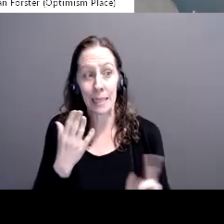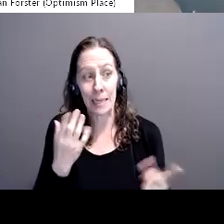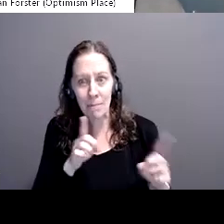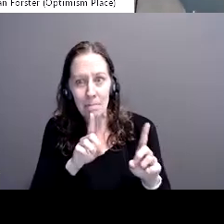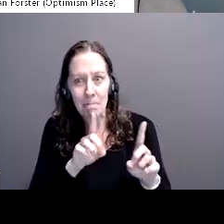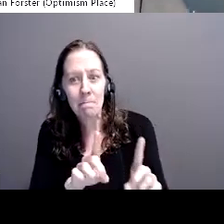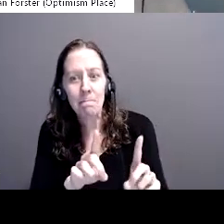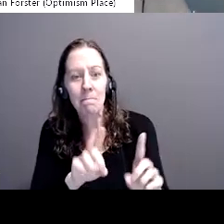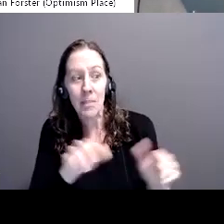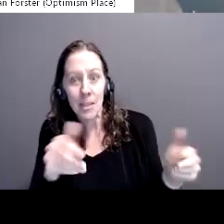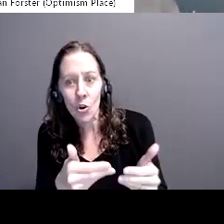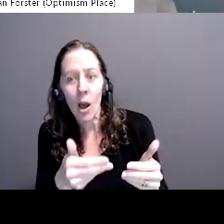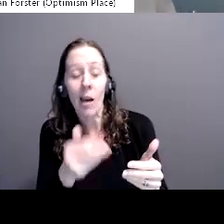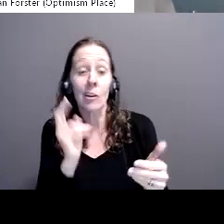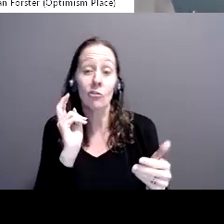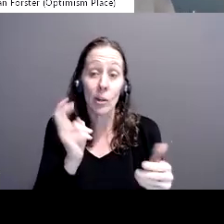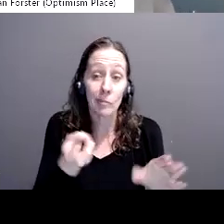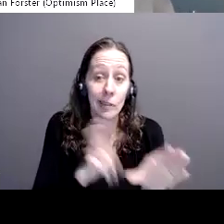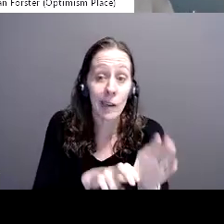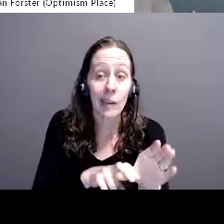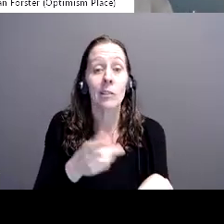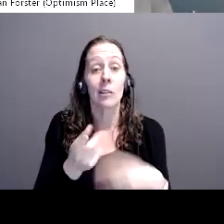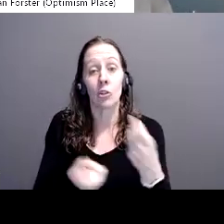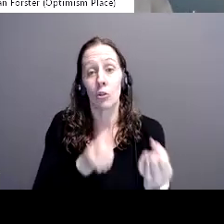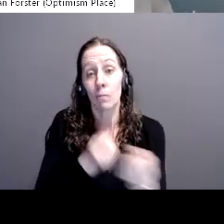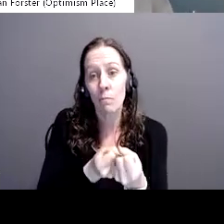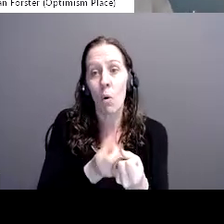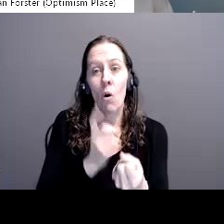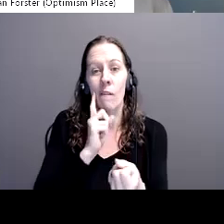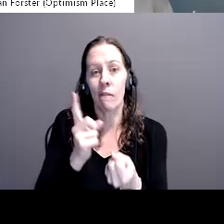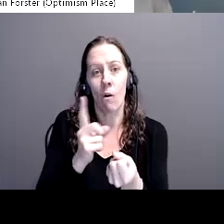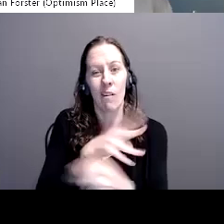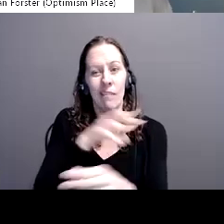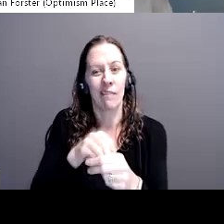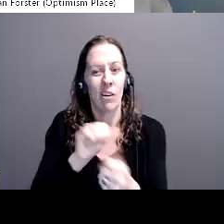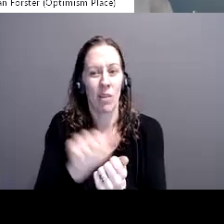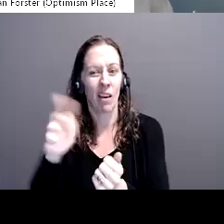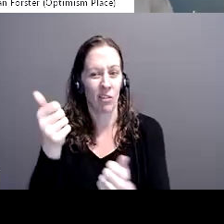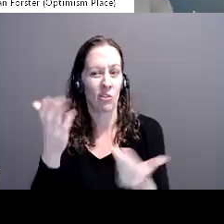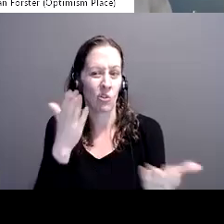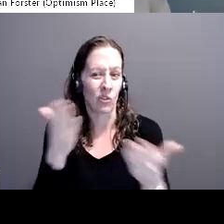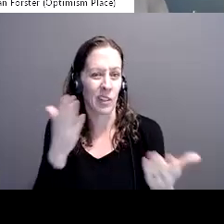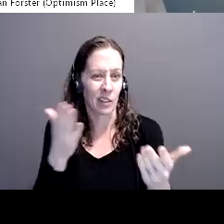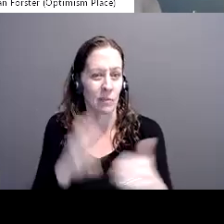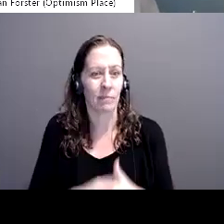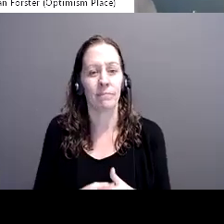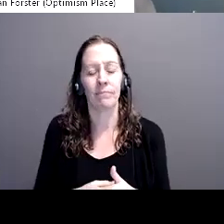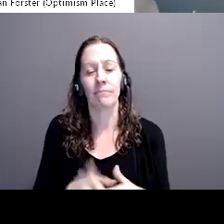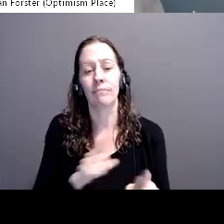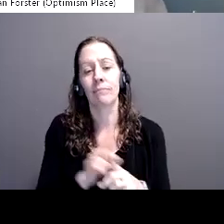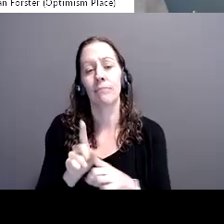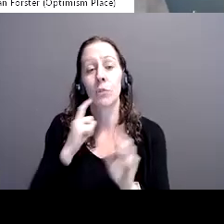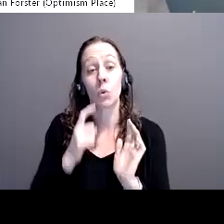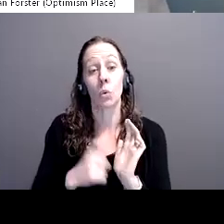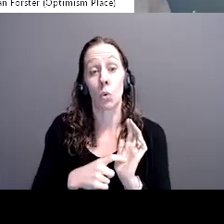introductions, transportation, and support to engage with other services. We've also found that